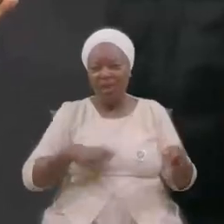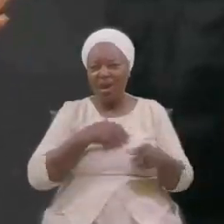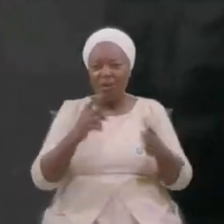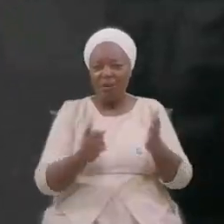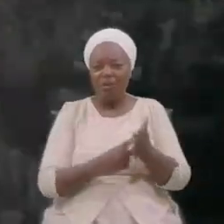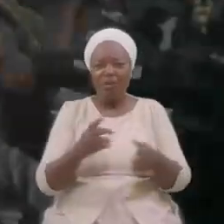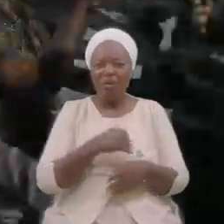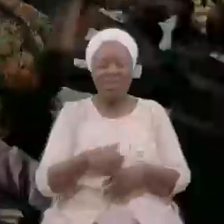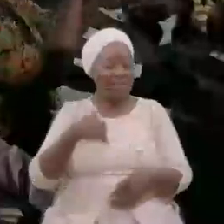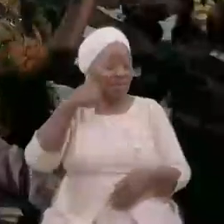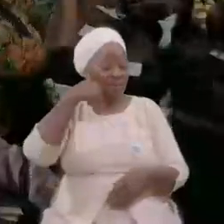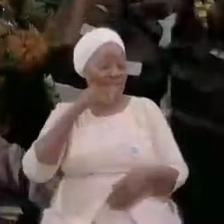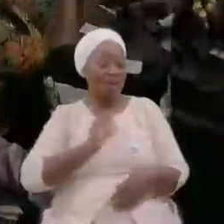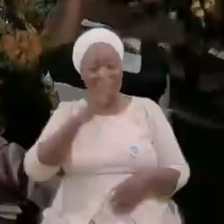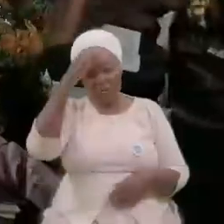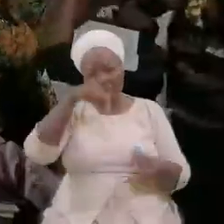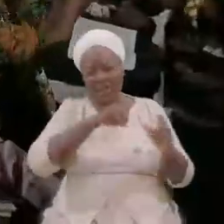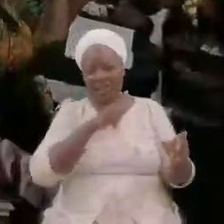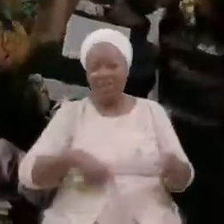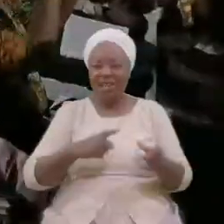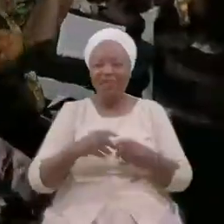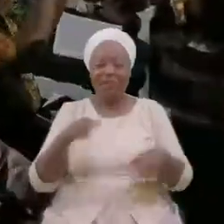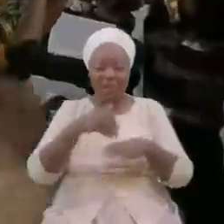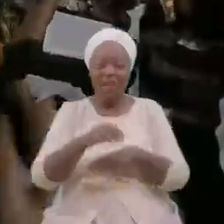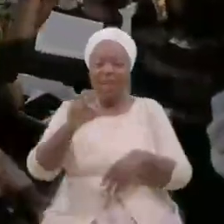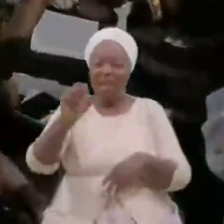I'll send SOS prayer.